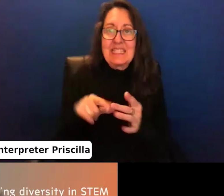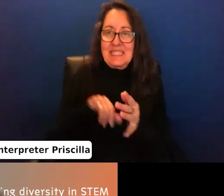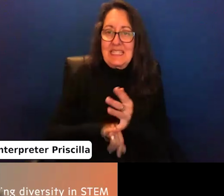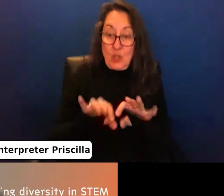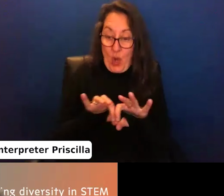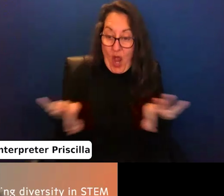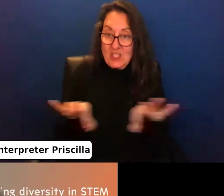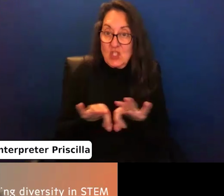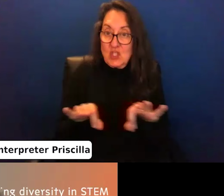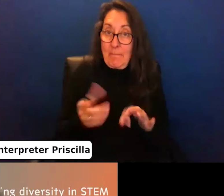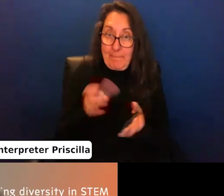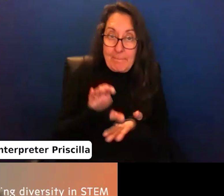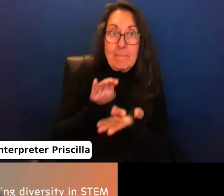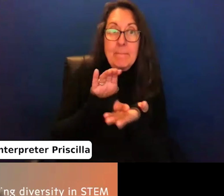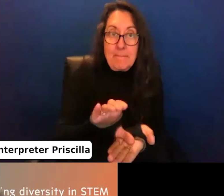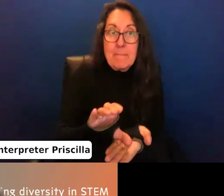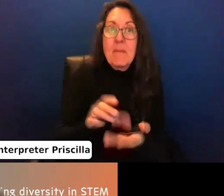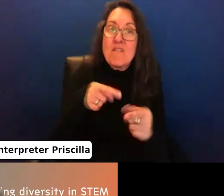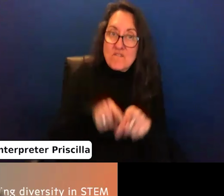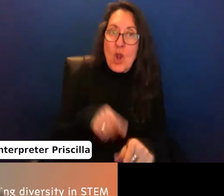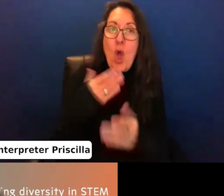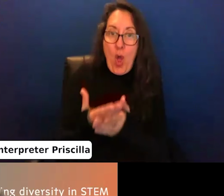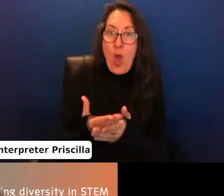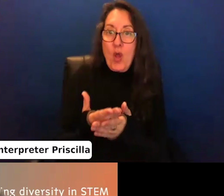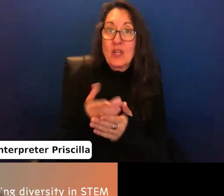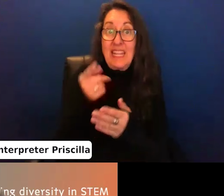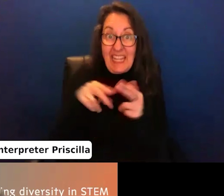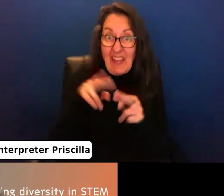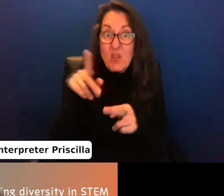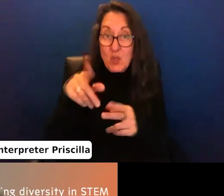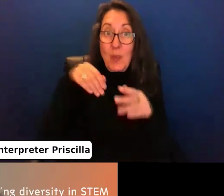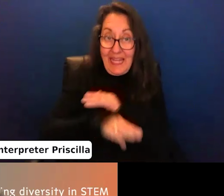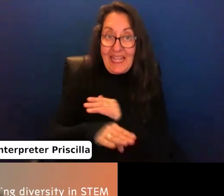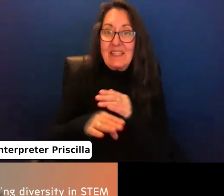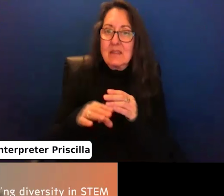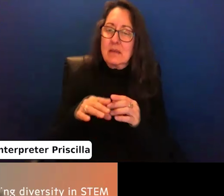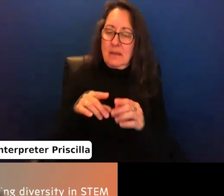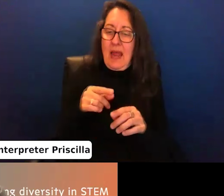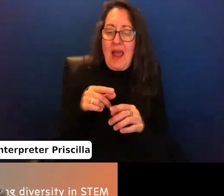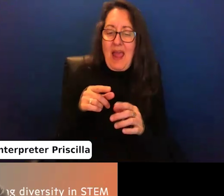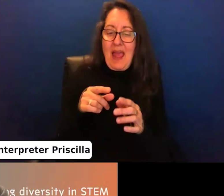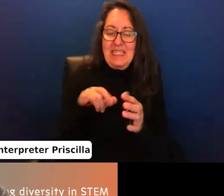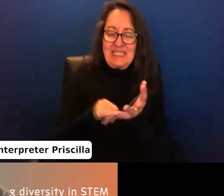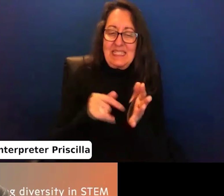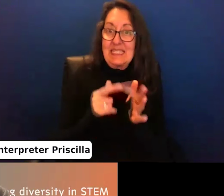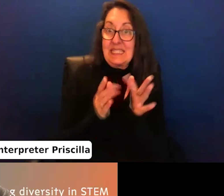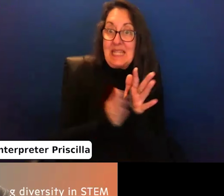So we would just check that paperwork at the time of onboarding.